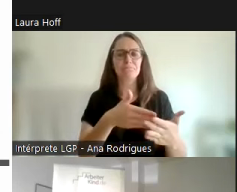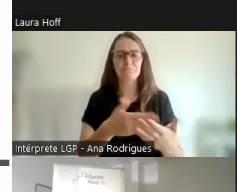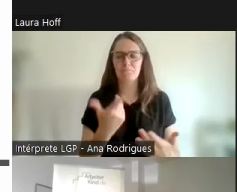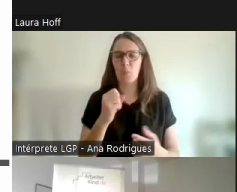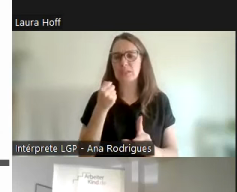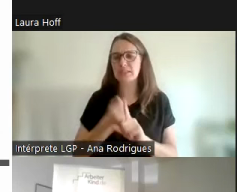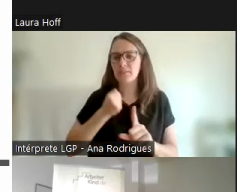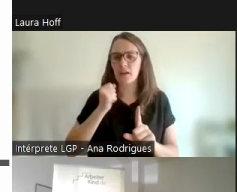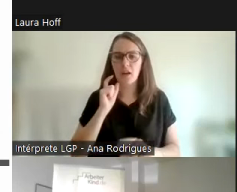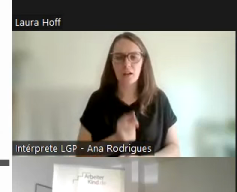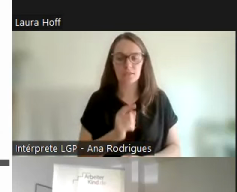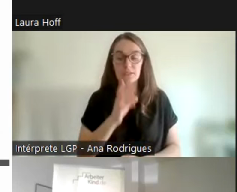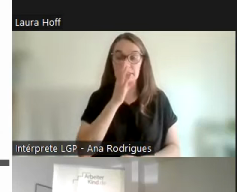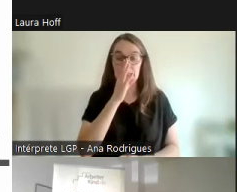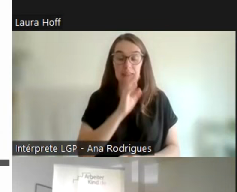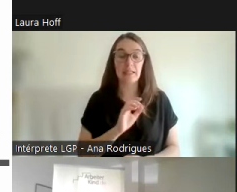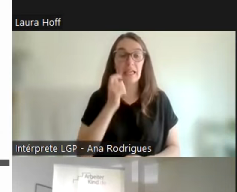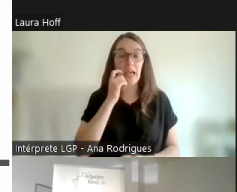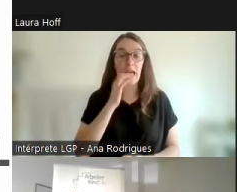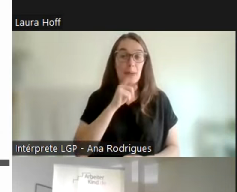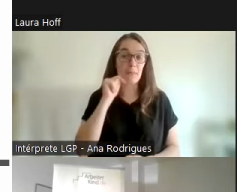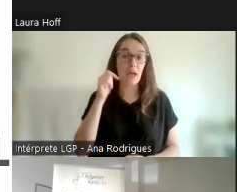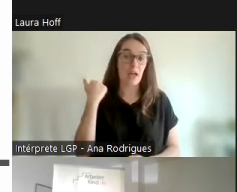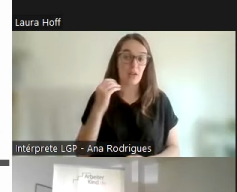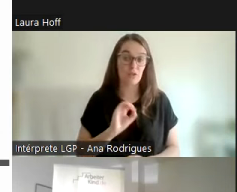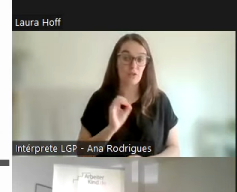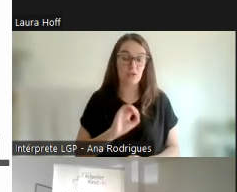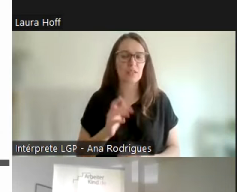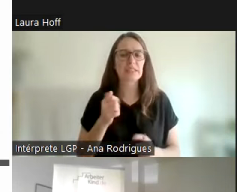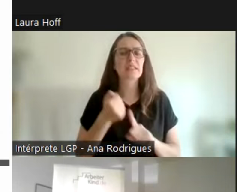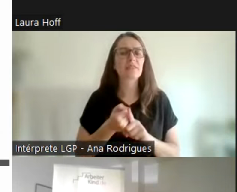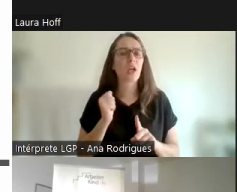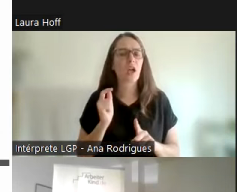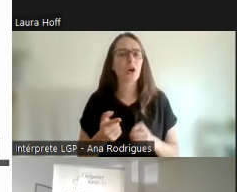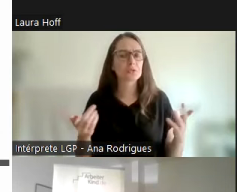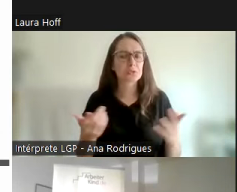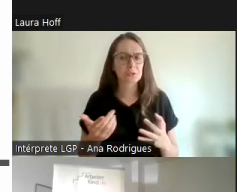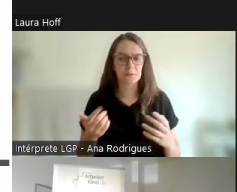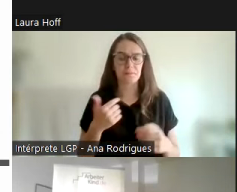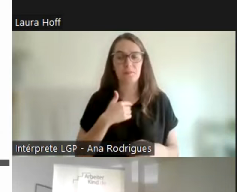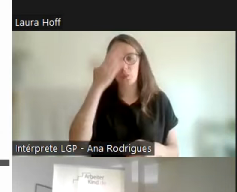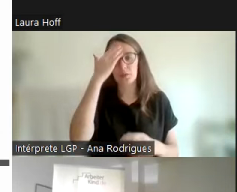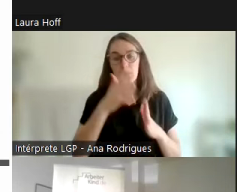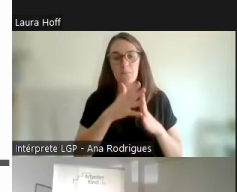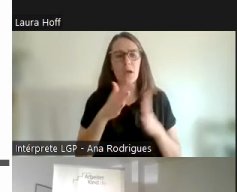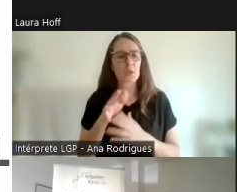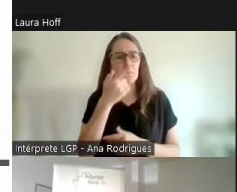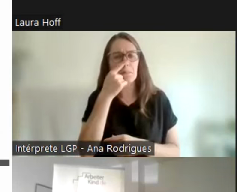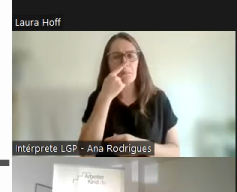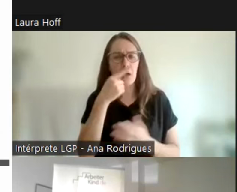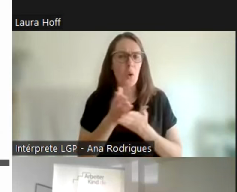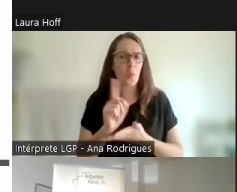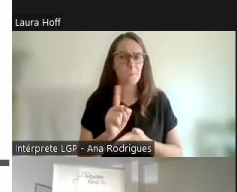challenges for first generation students? Why do so many choose not to go on to